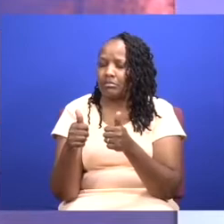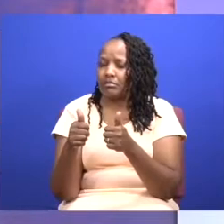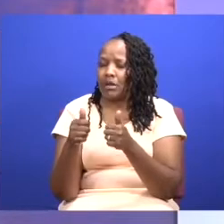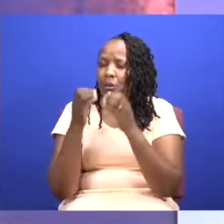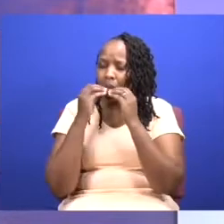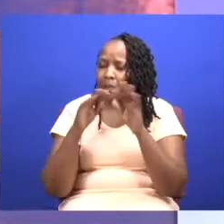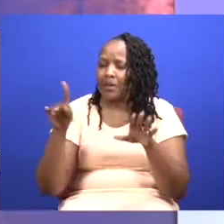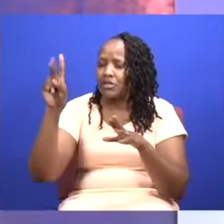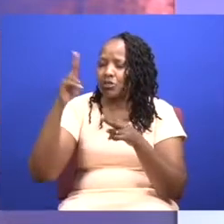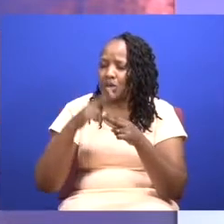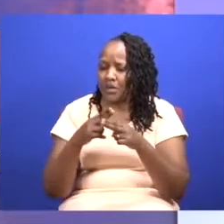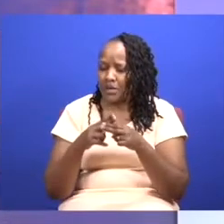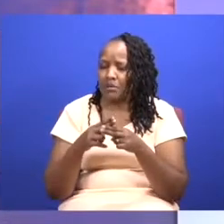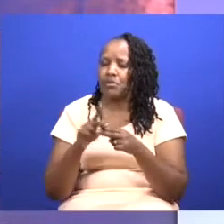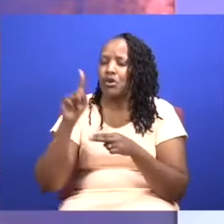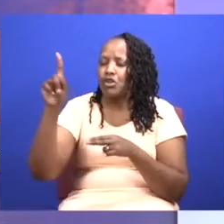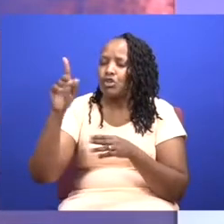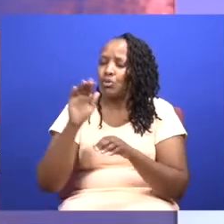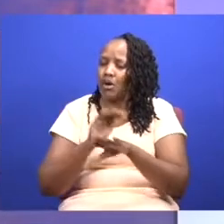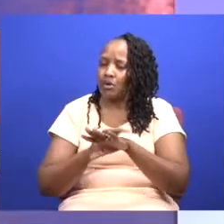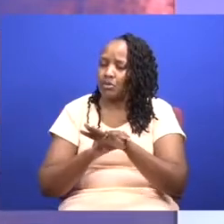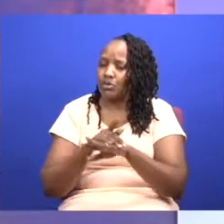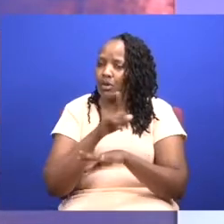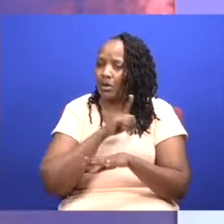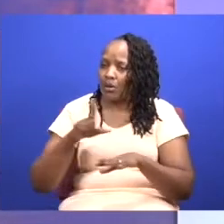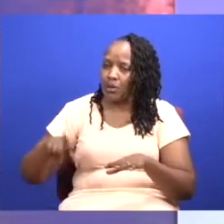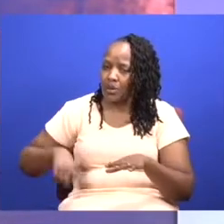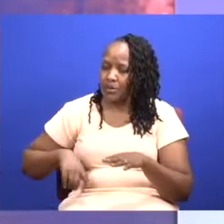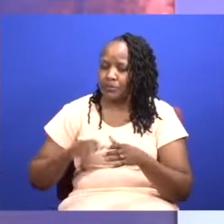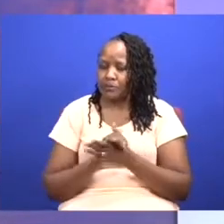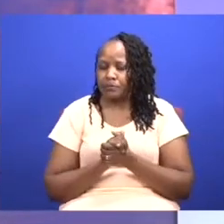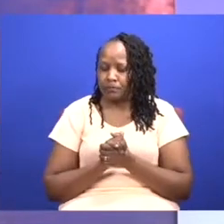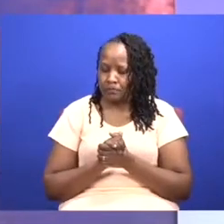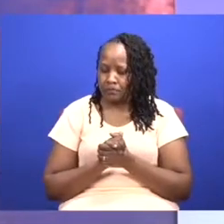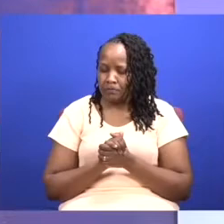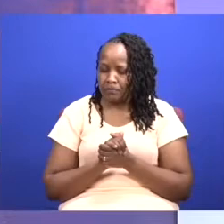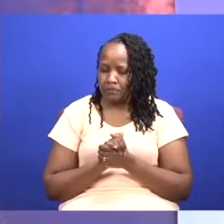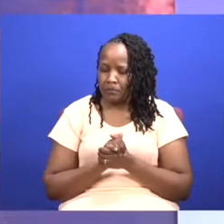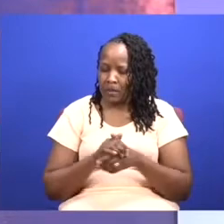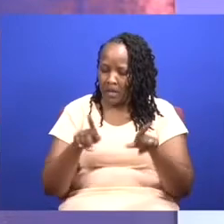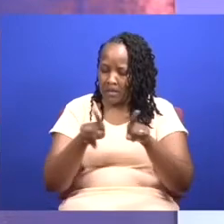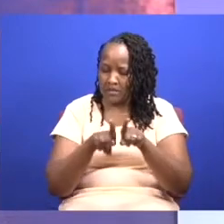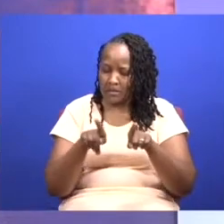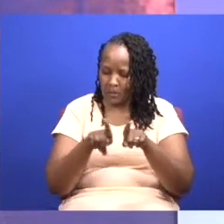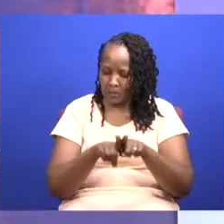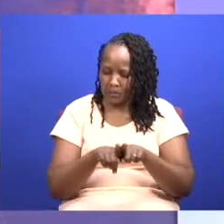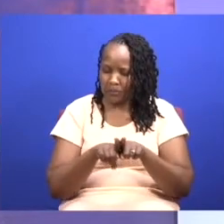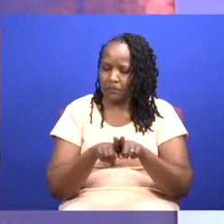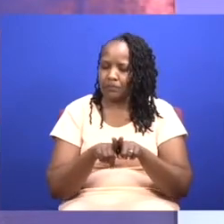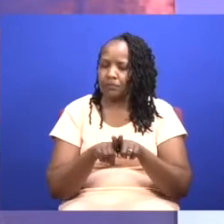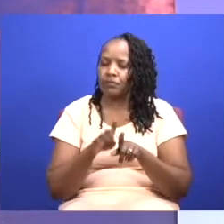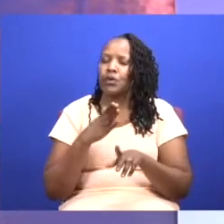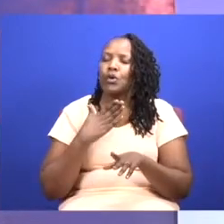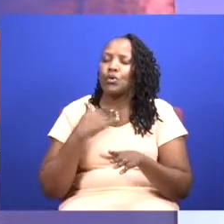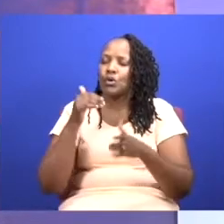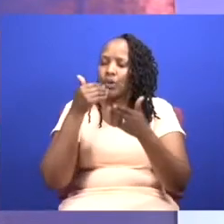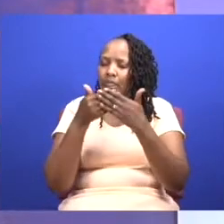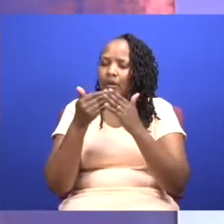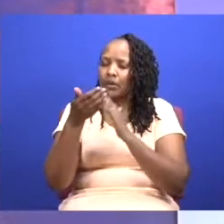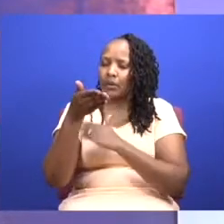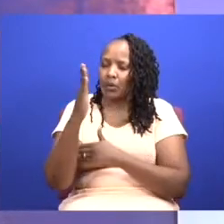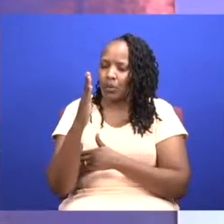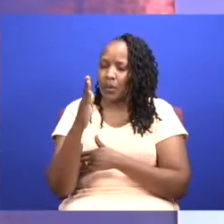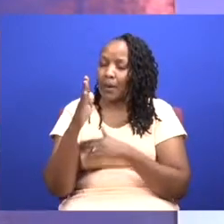bless your name. You are our Lord and you are our God. Blessed be your name. We also want to thank